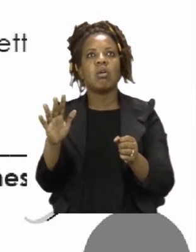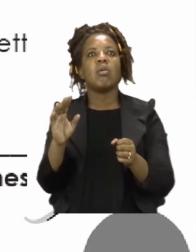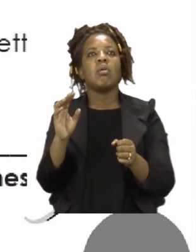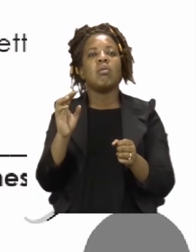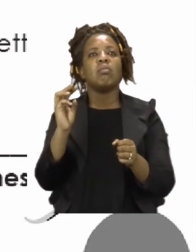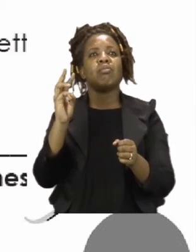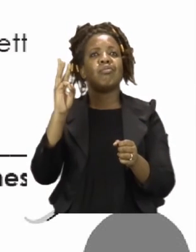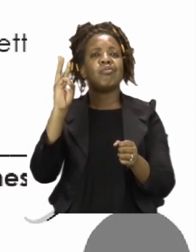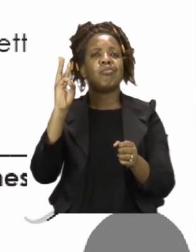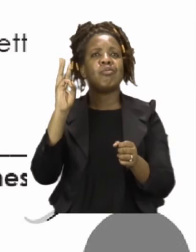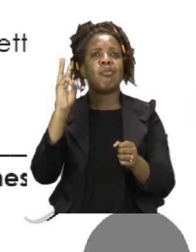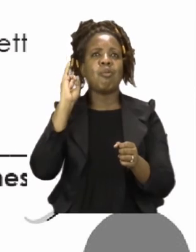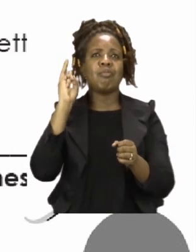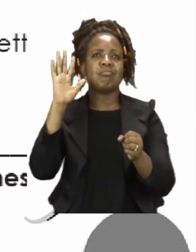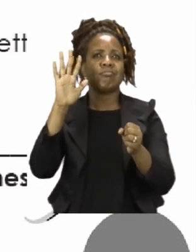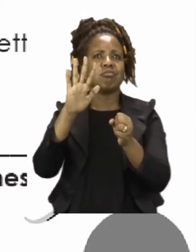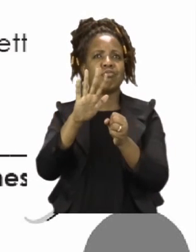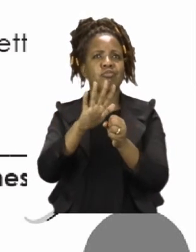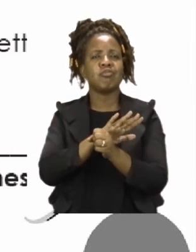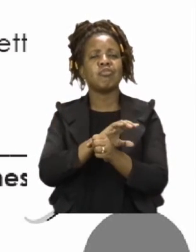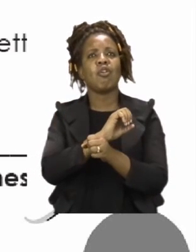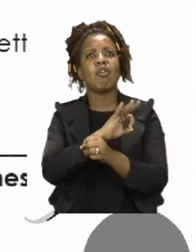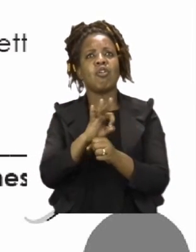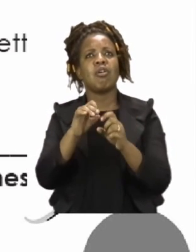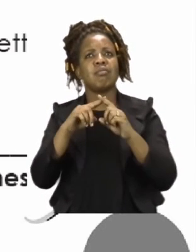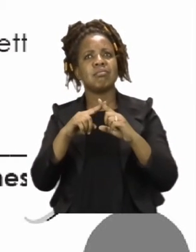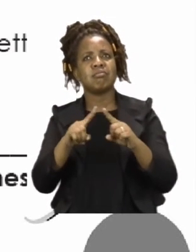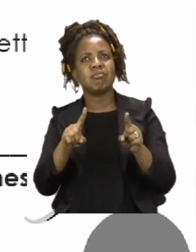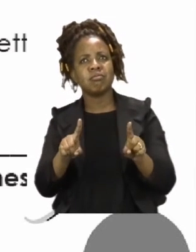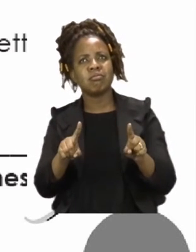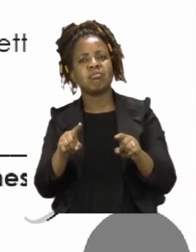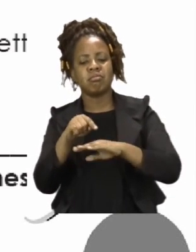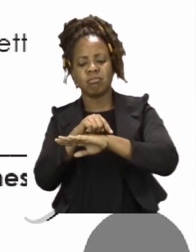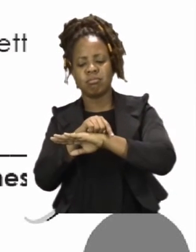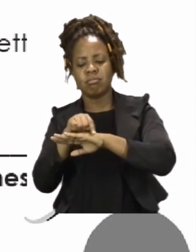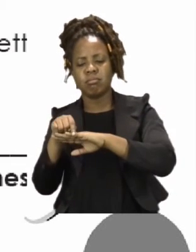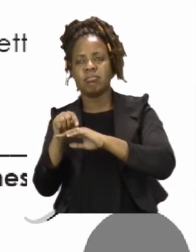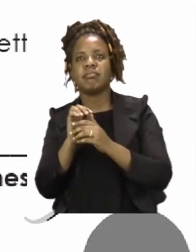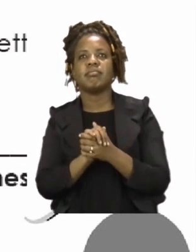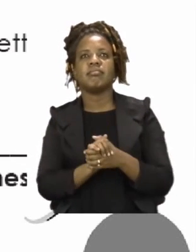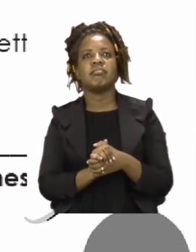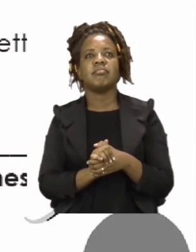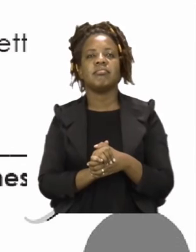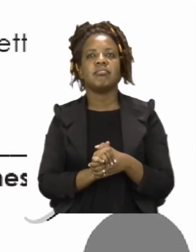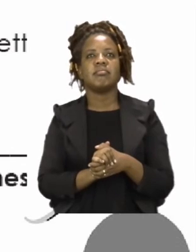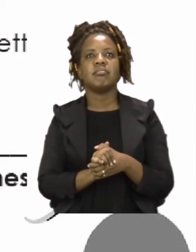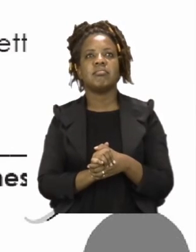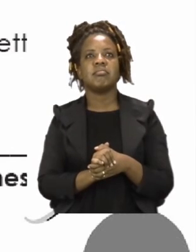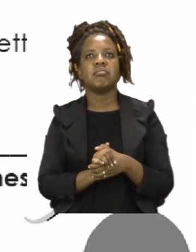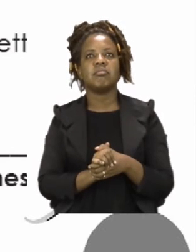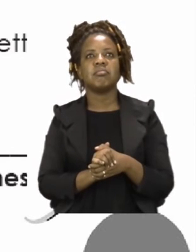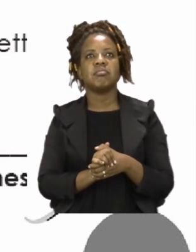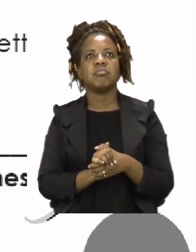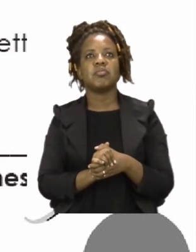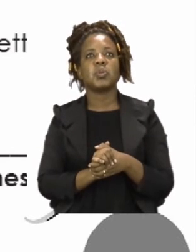The pond was full of different dash. Now when something is full